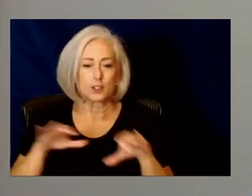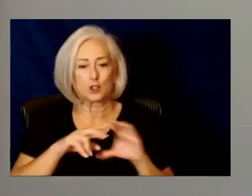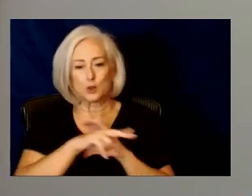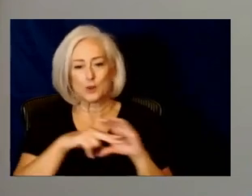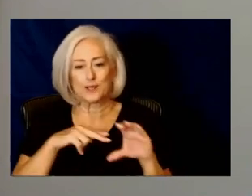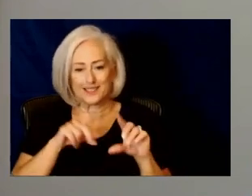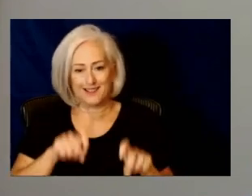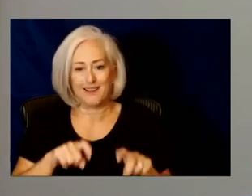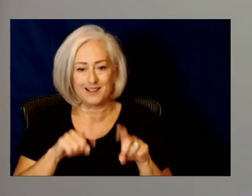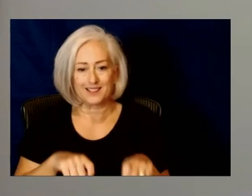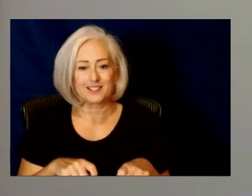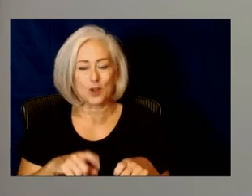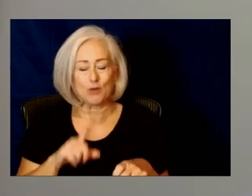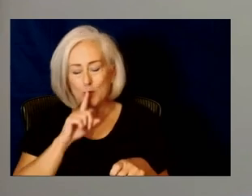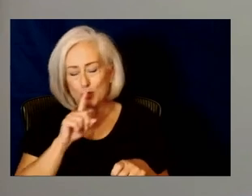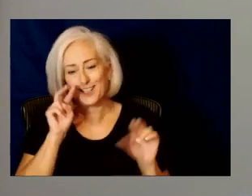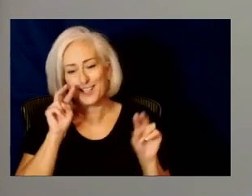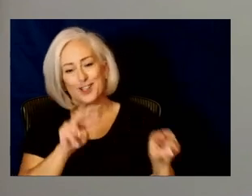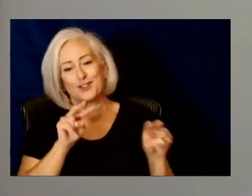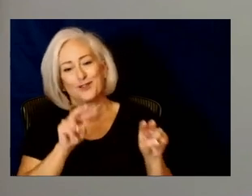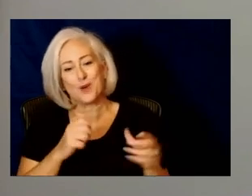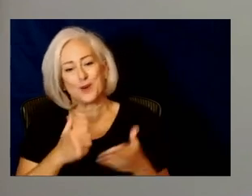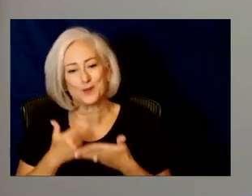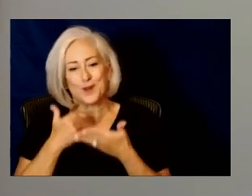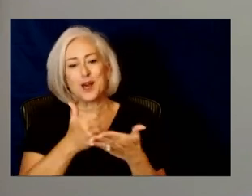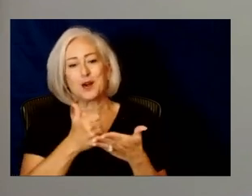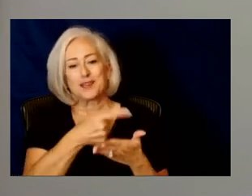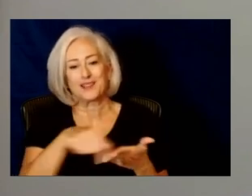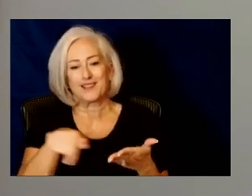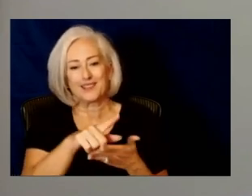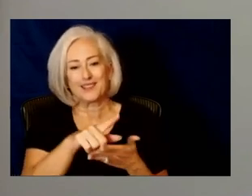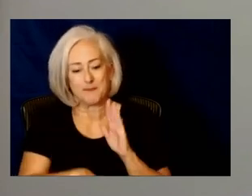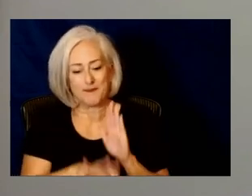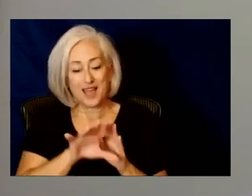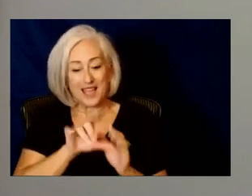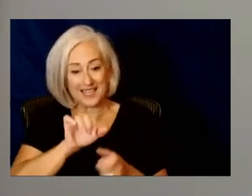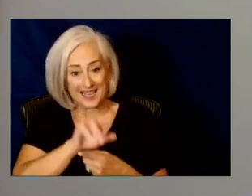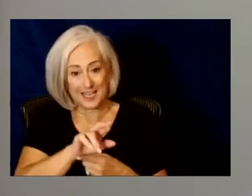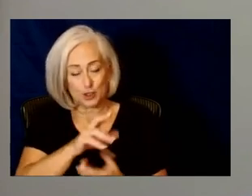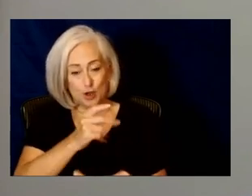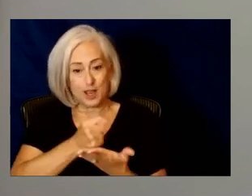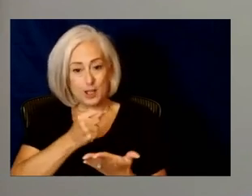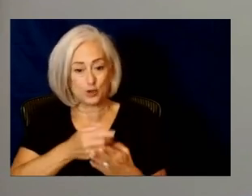forward to helping them find cancer and treat it before it